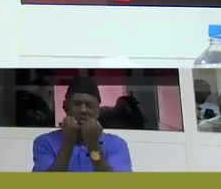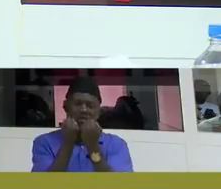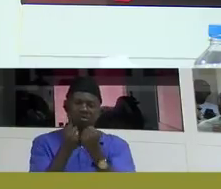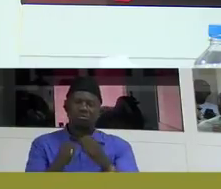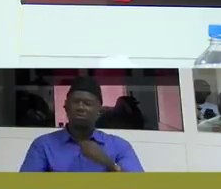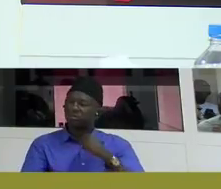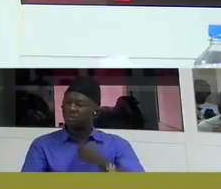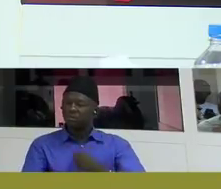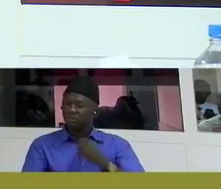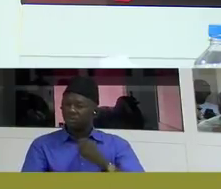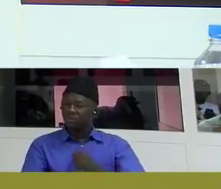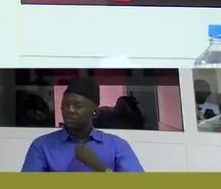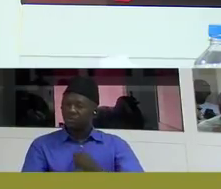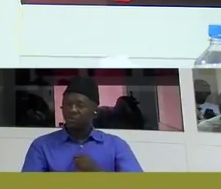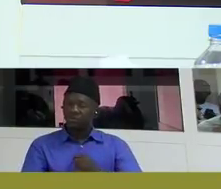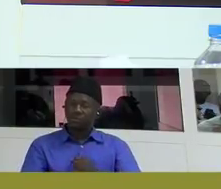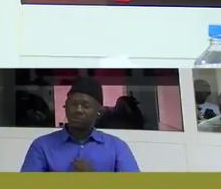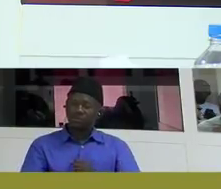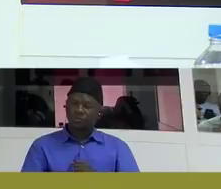creating